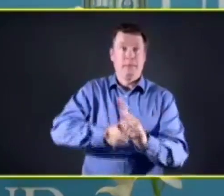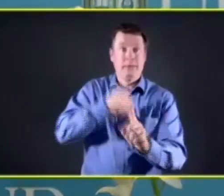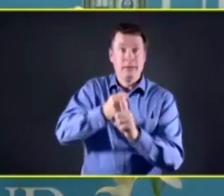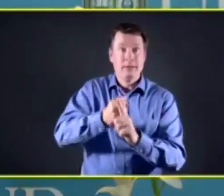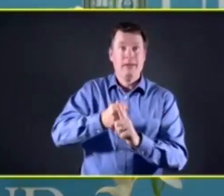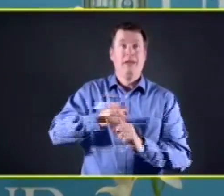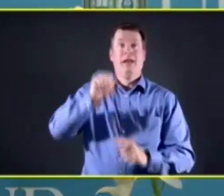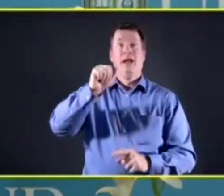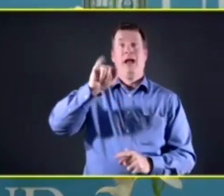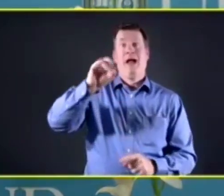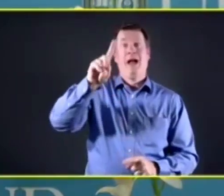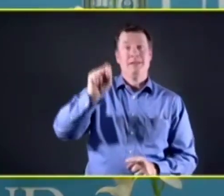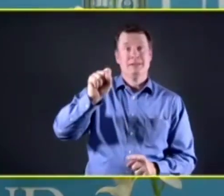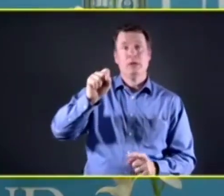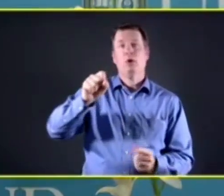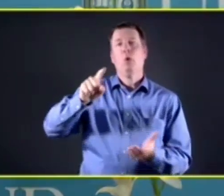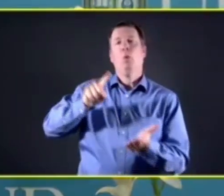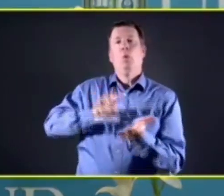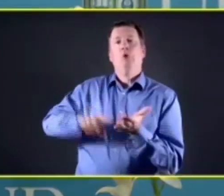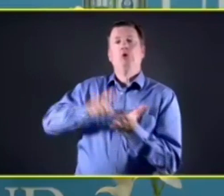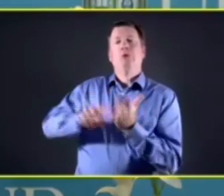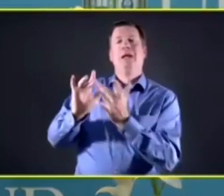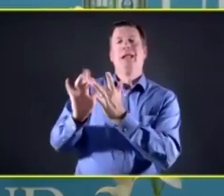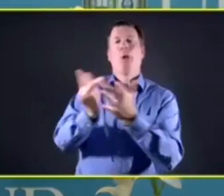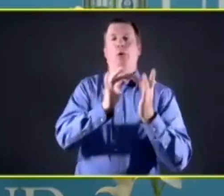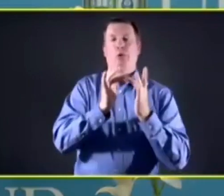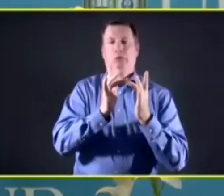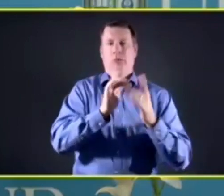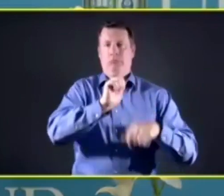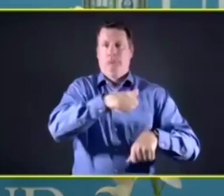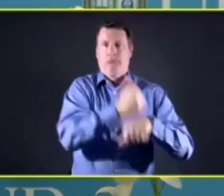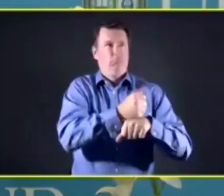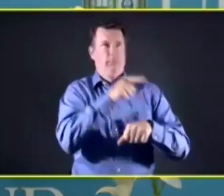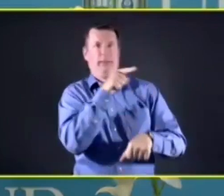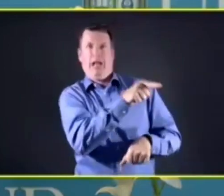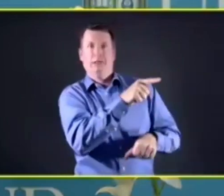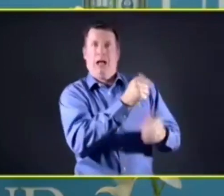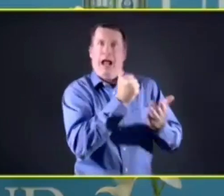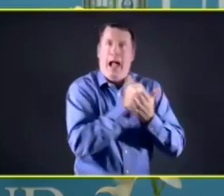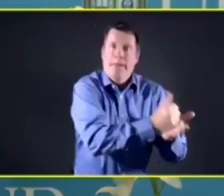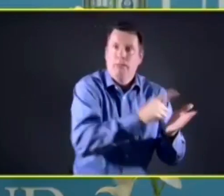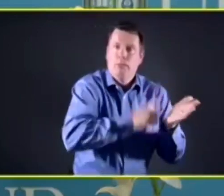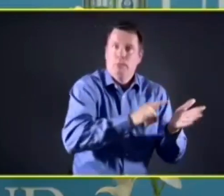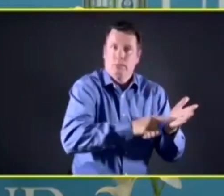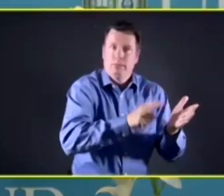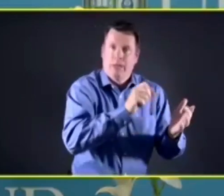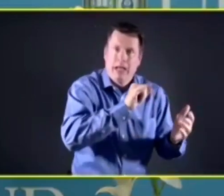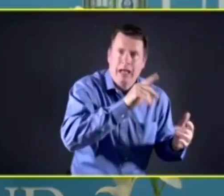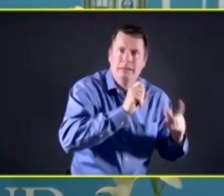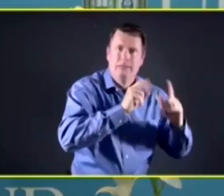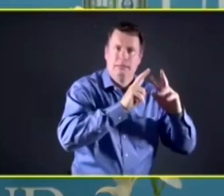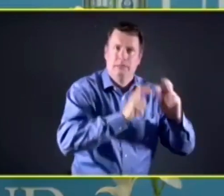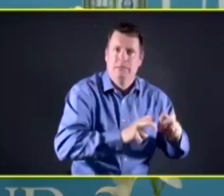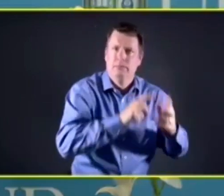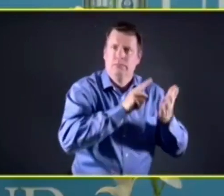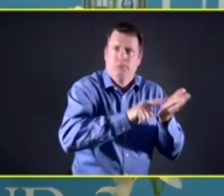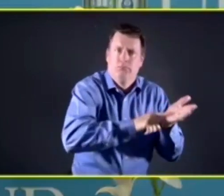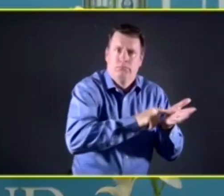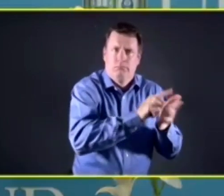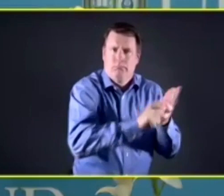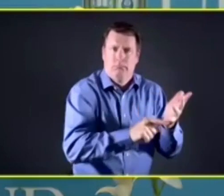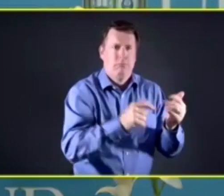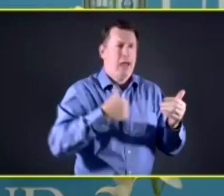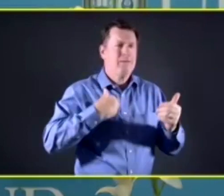do the trials. And there were a variety of, you know, like HIV treatment, HIV vaccine, other sorts